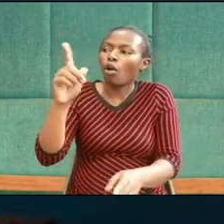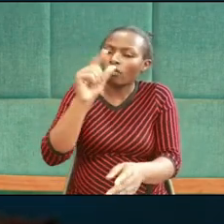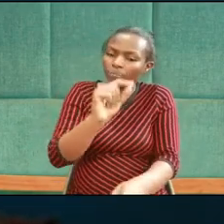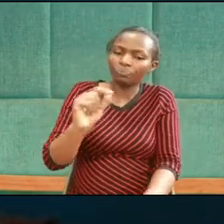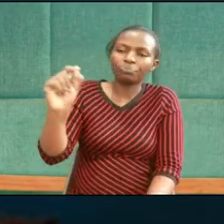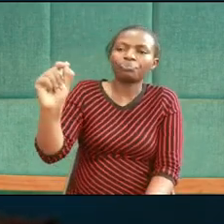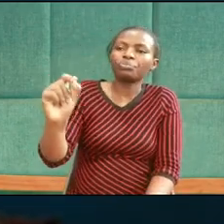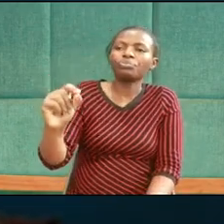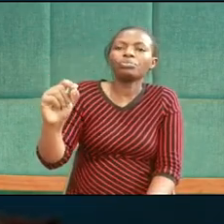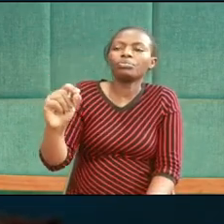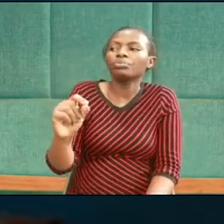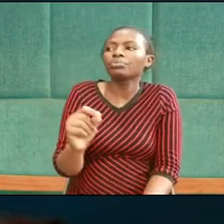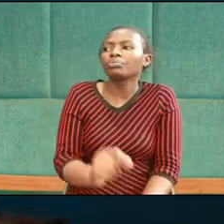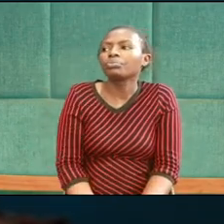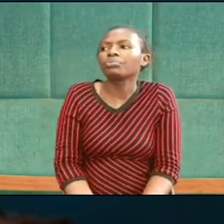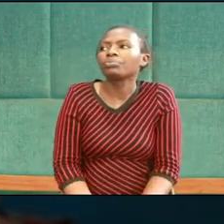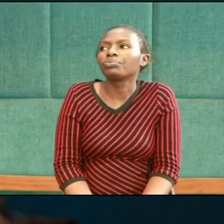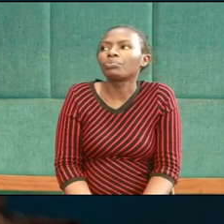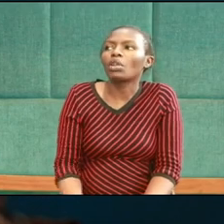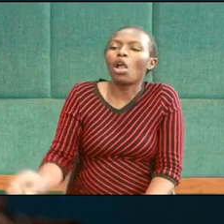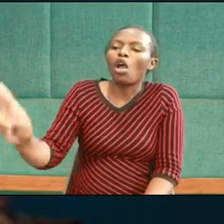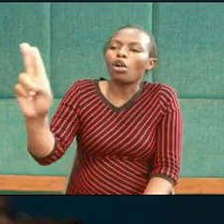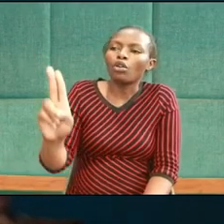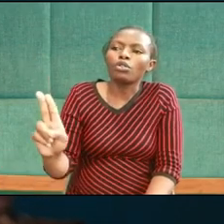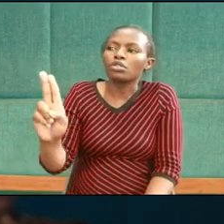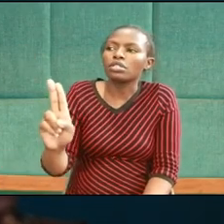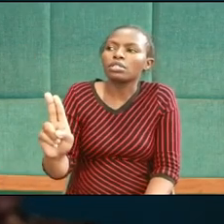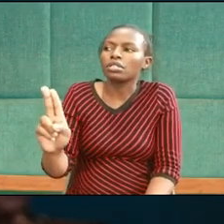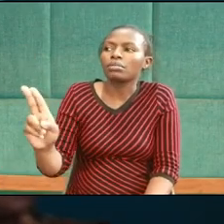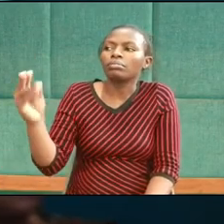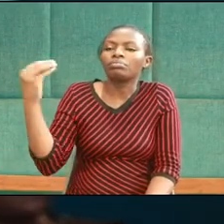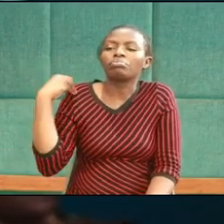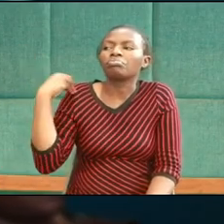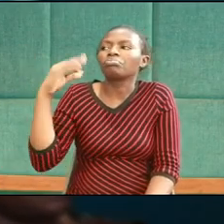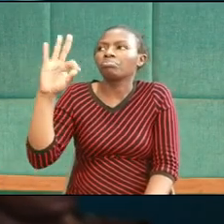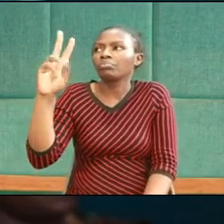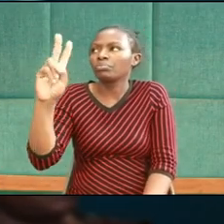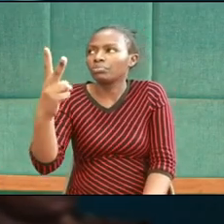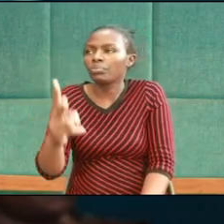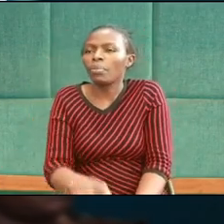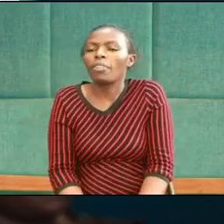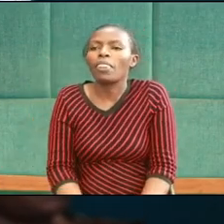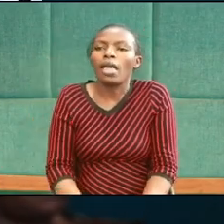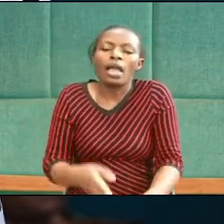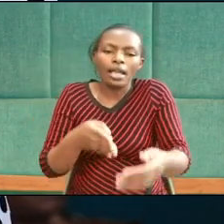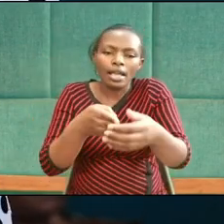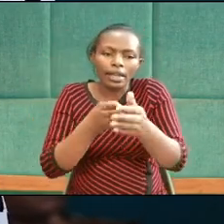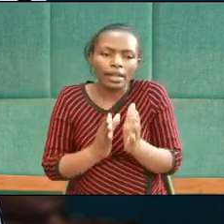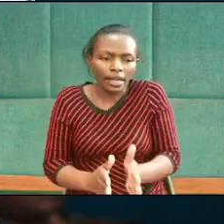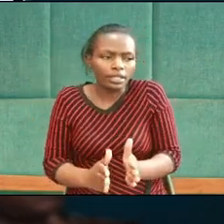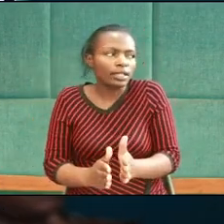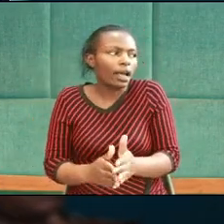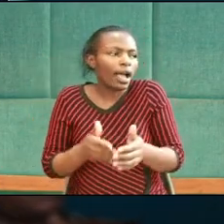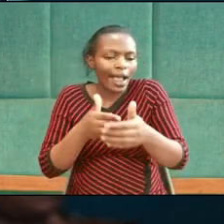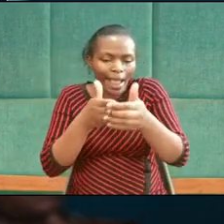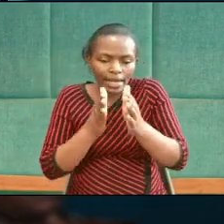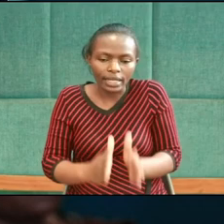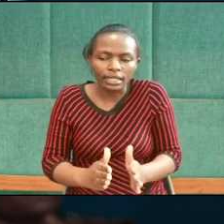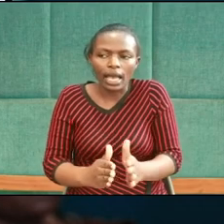We will go to the gift, to another use of guidance. The scriptures tell us all about